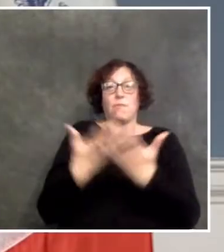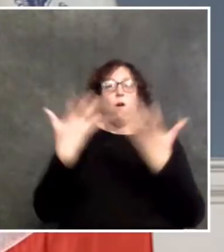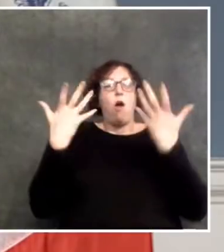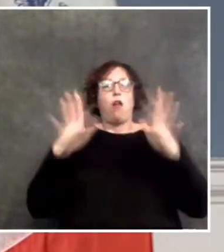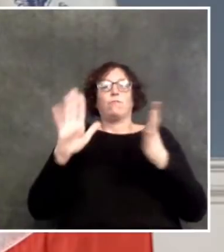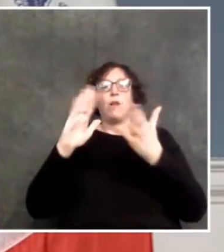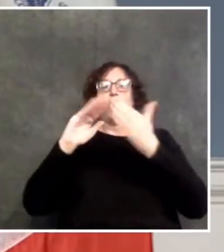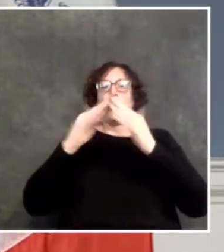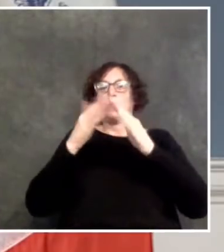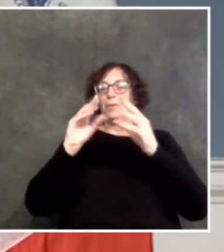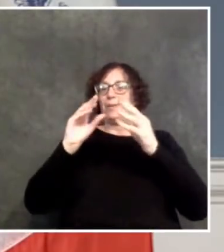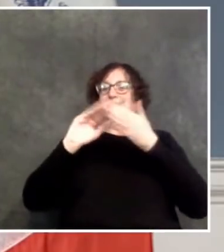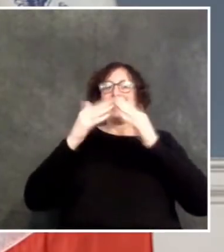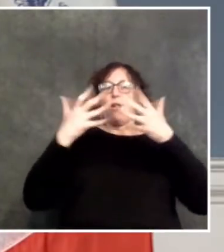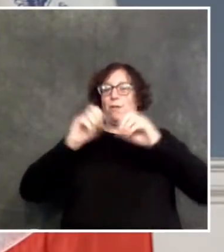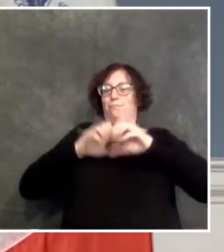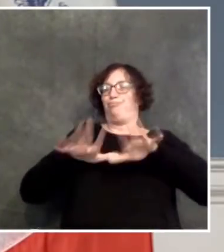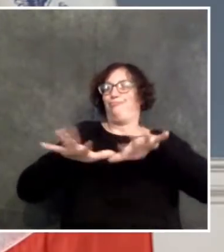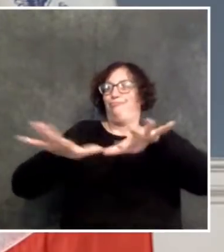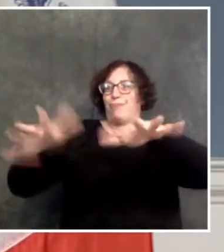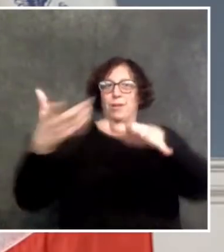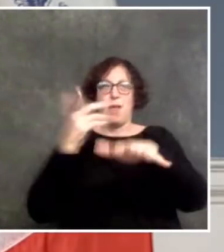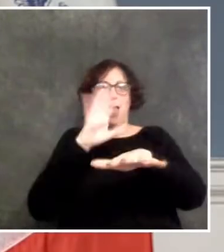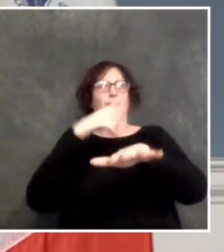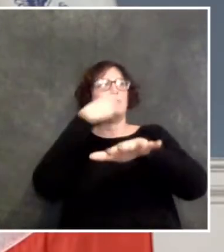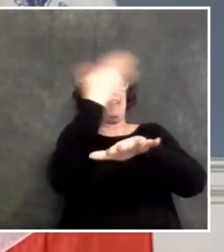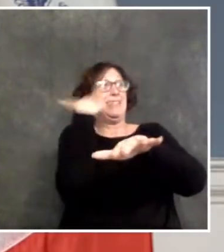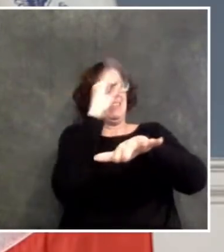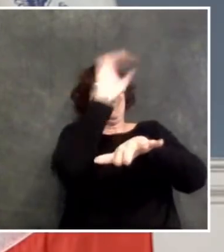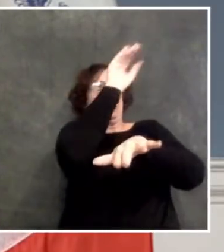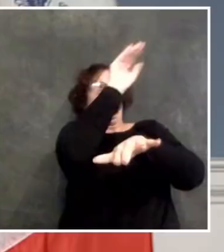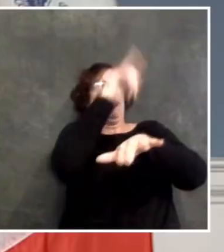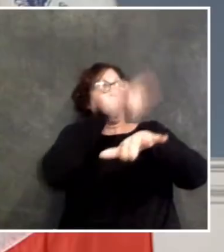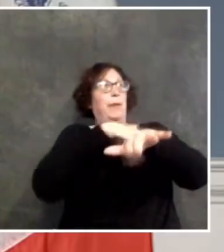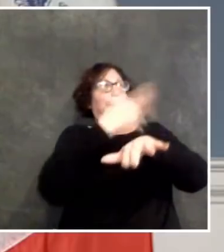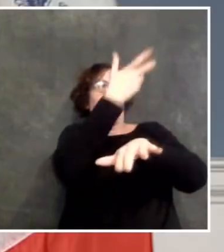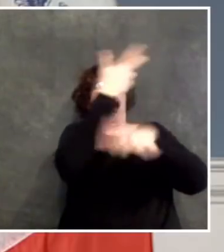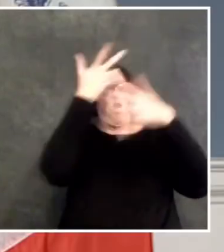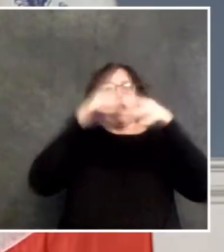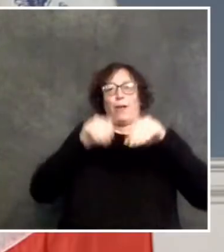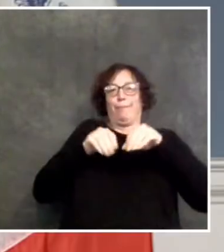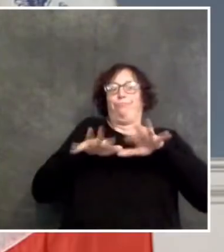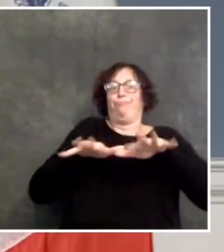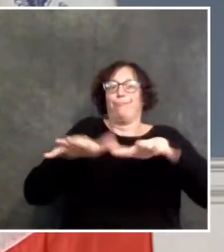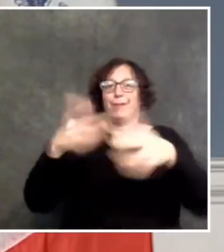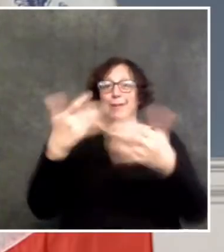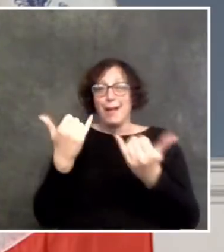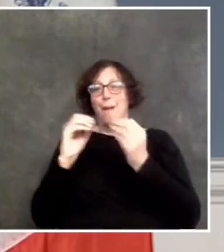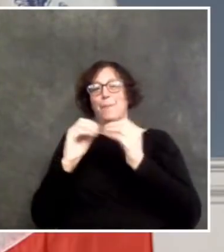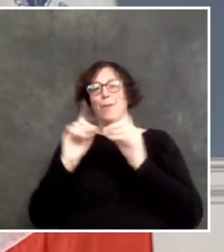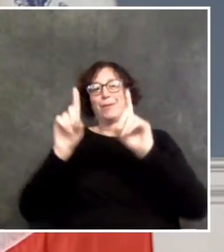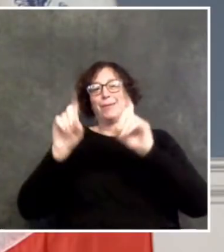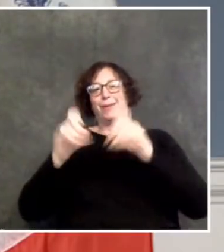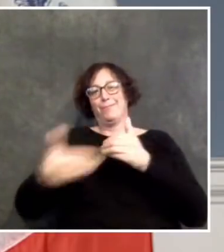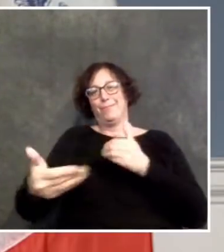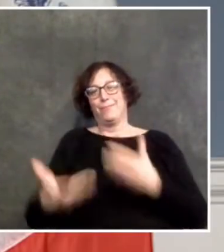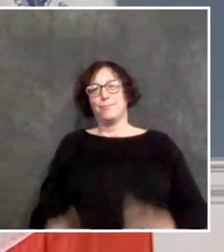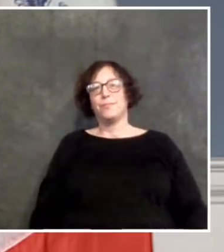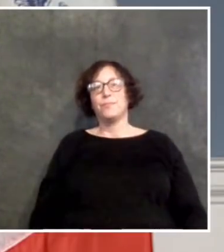address this crisis more fundamentally, like a few other parts of the world have done, that window was lost and the federal government just didn't act.